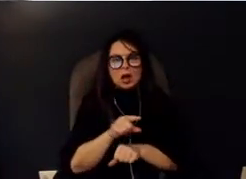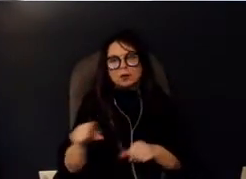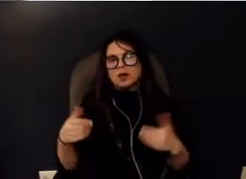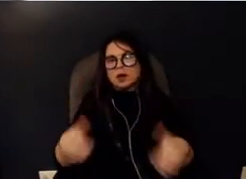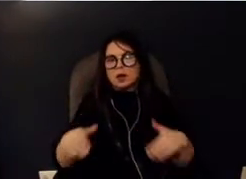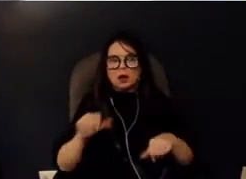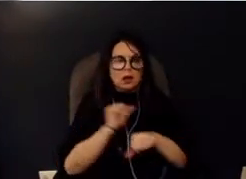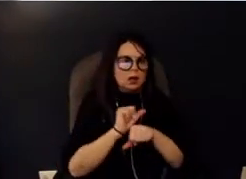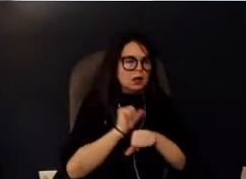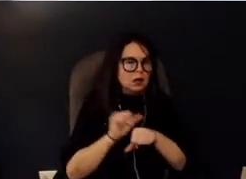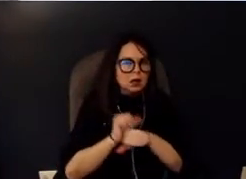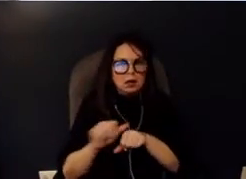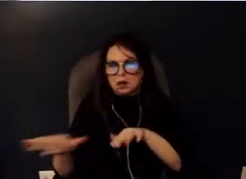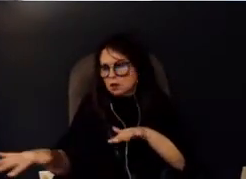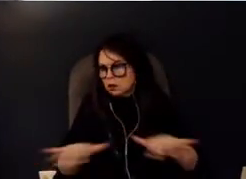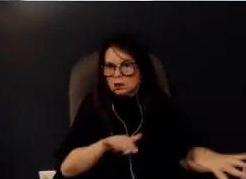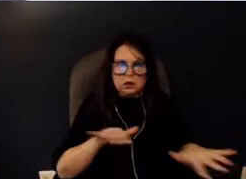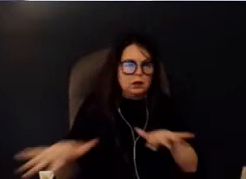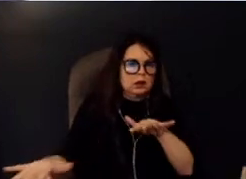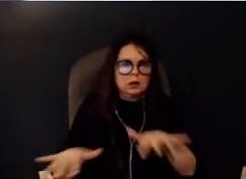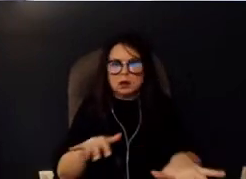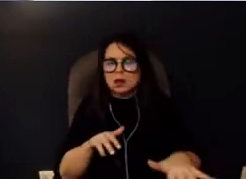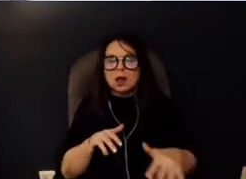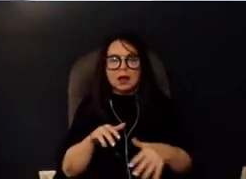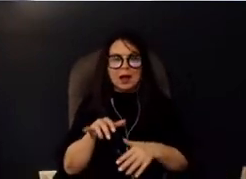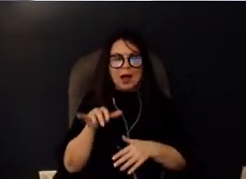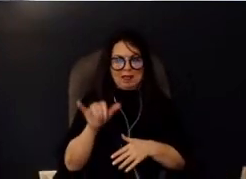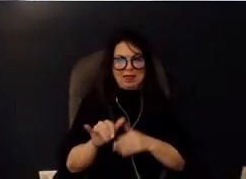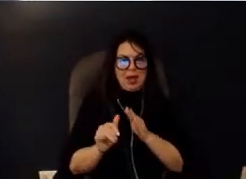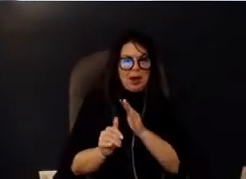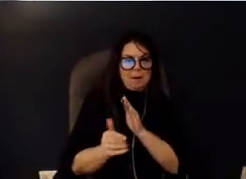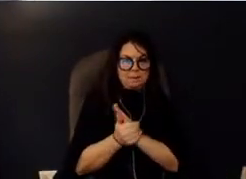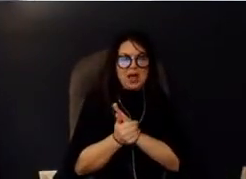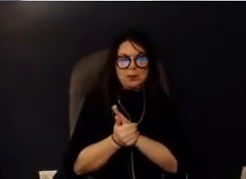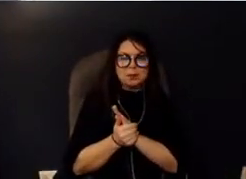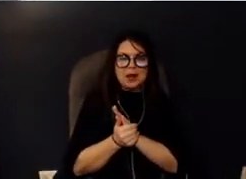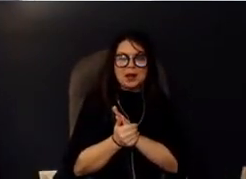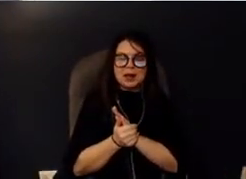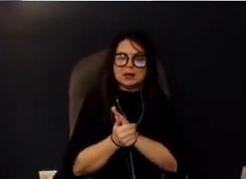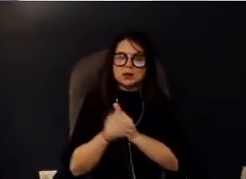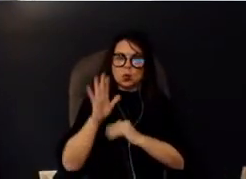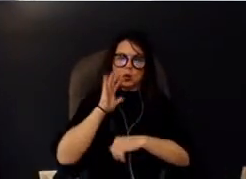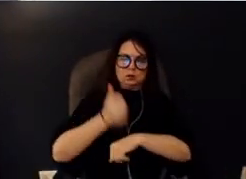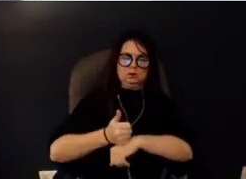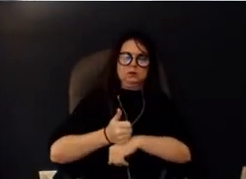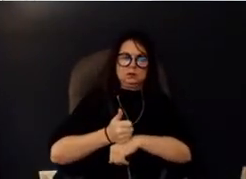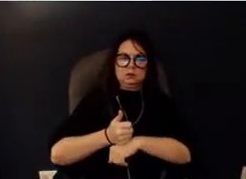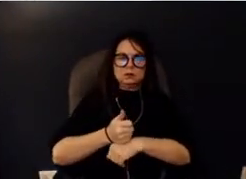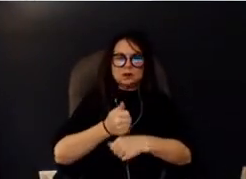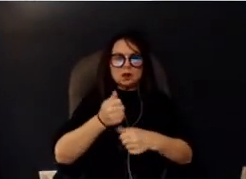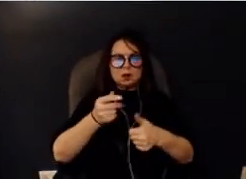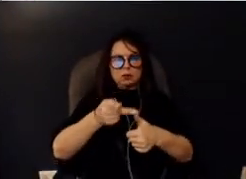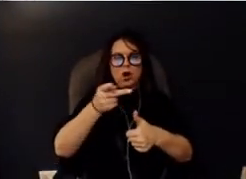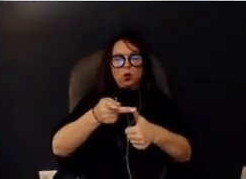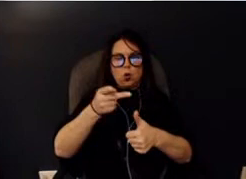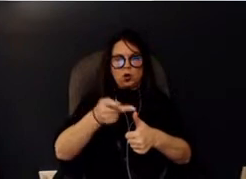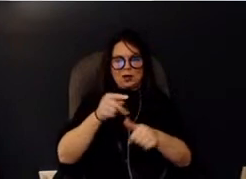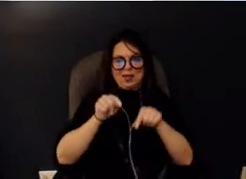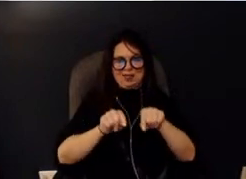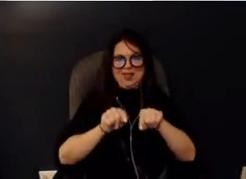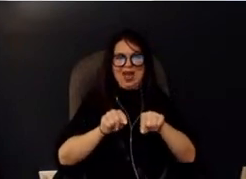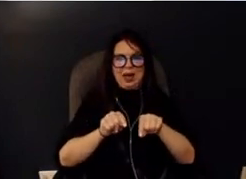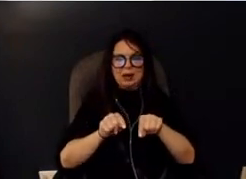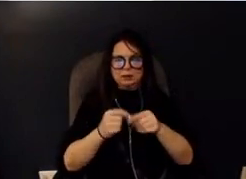this amendment in the staff direction will establish the priority, this being the priority for this division